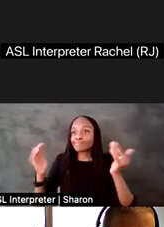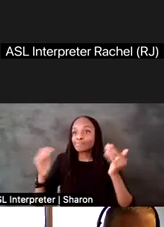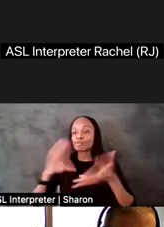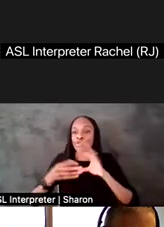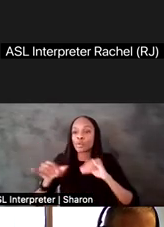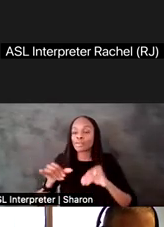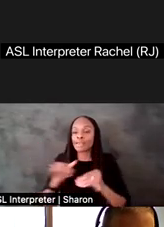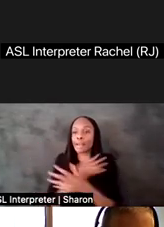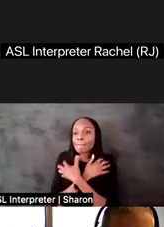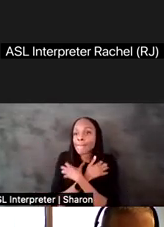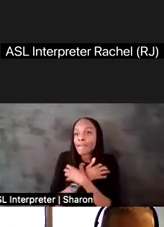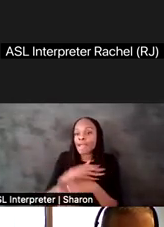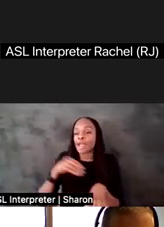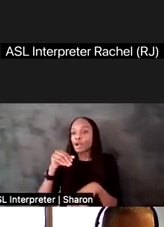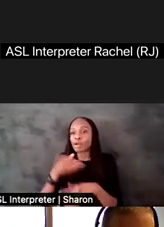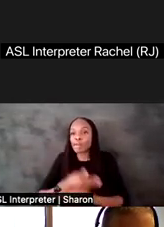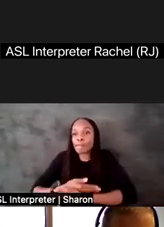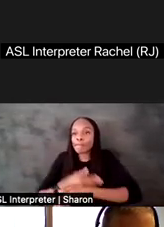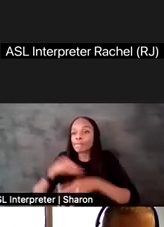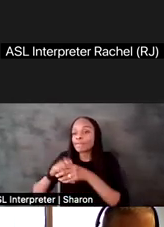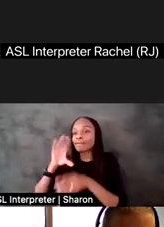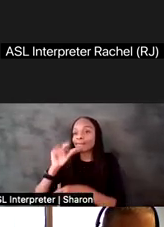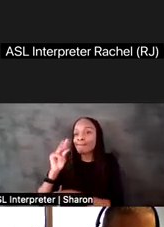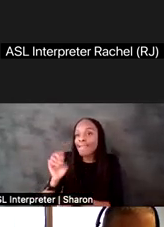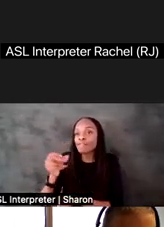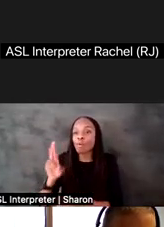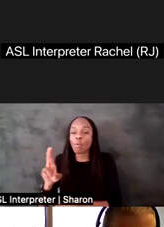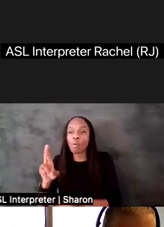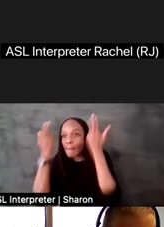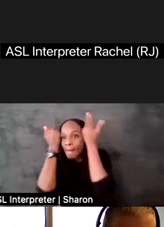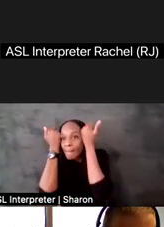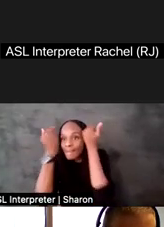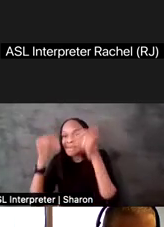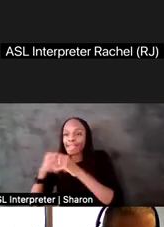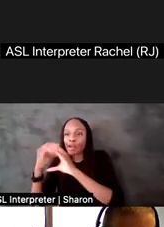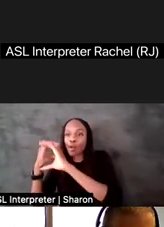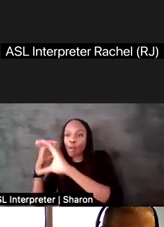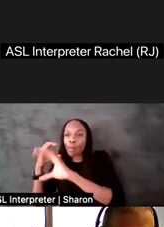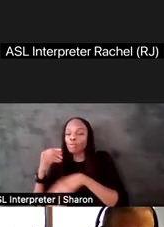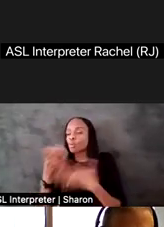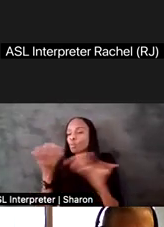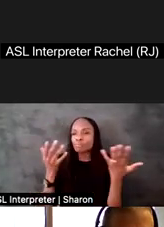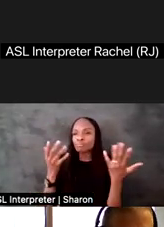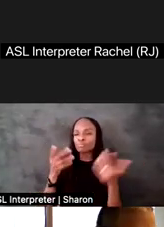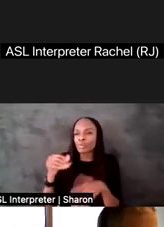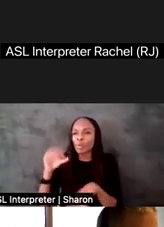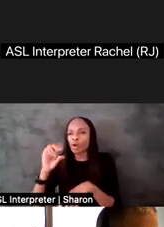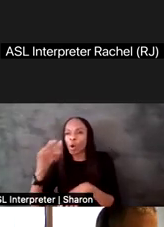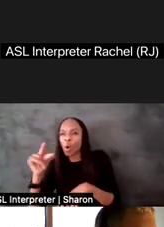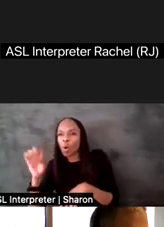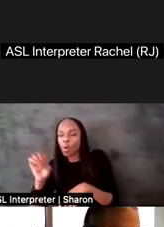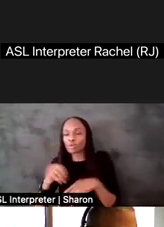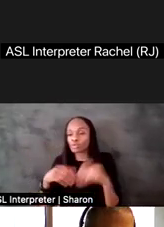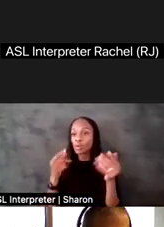a cave, or a bunny in a hole, where you say, where pretend you're a bear cub and you're gonna, you need to run